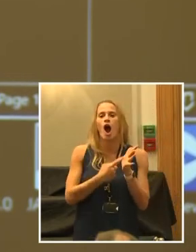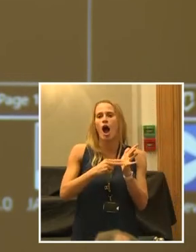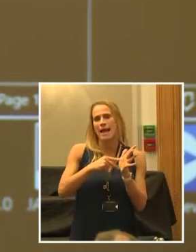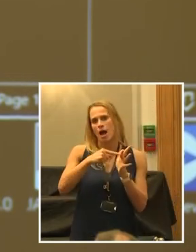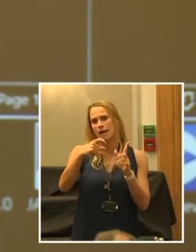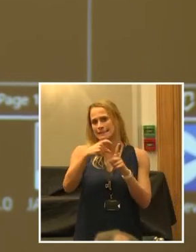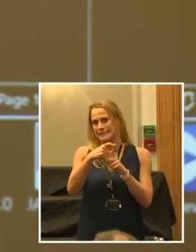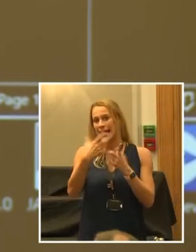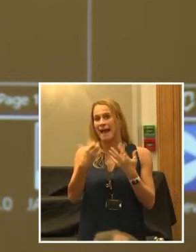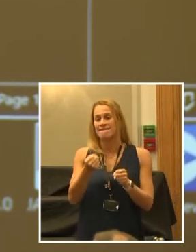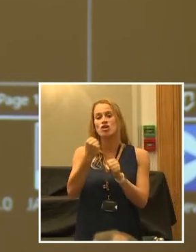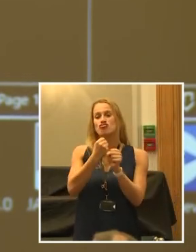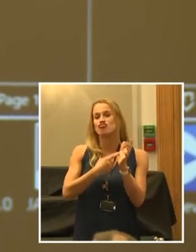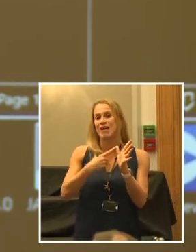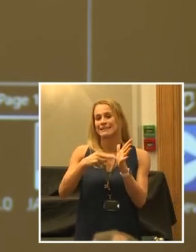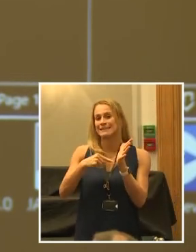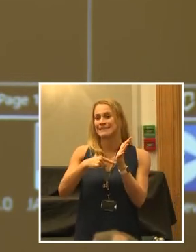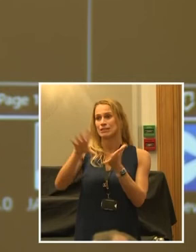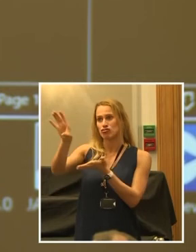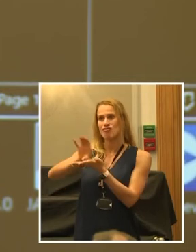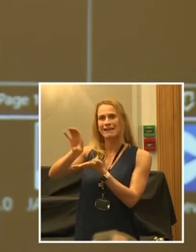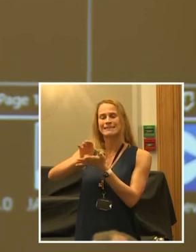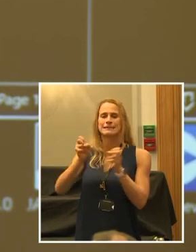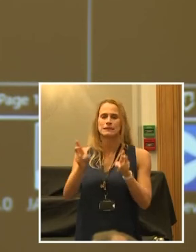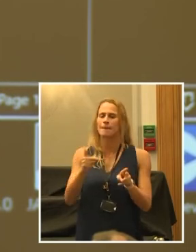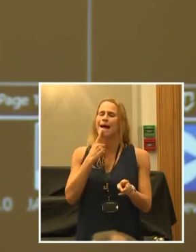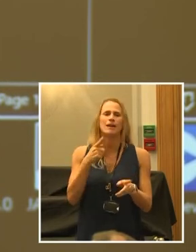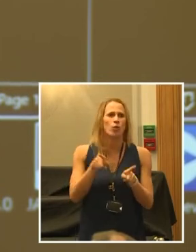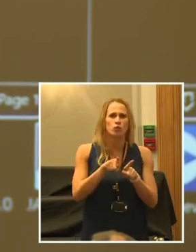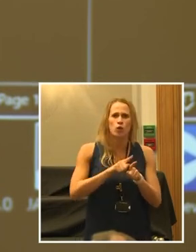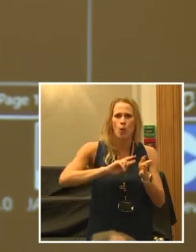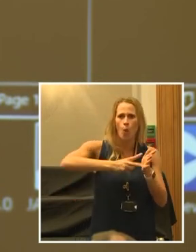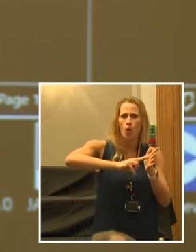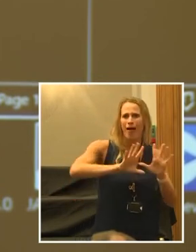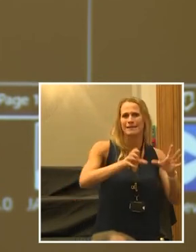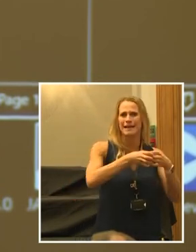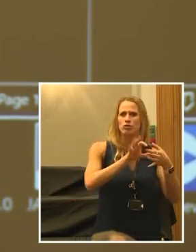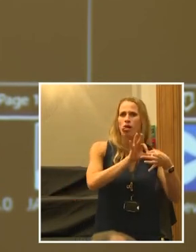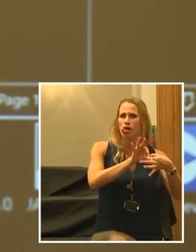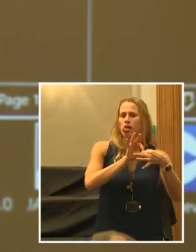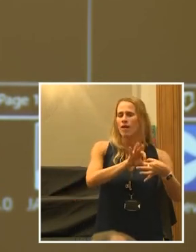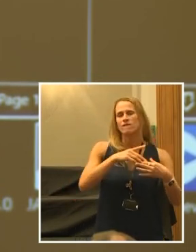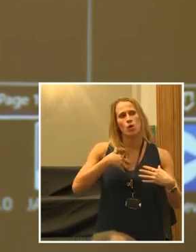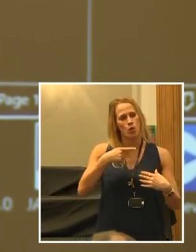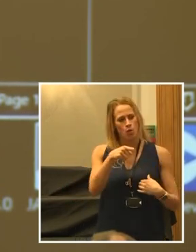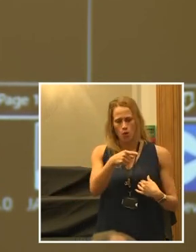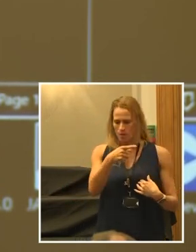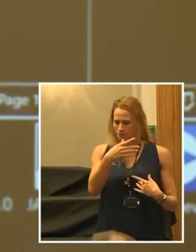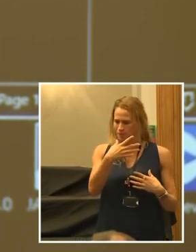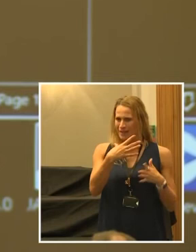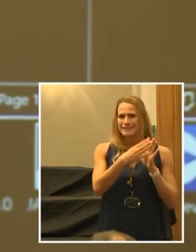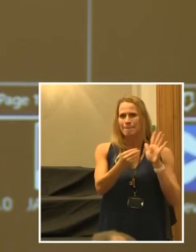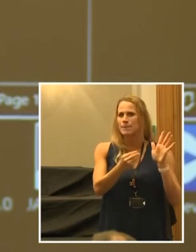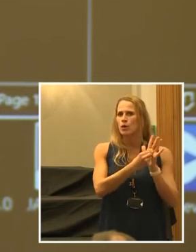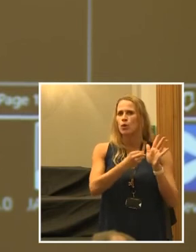online, but we also work with fantastic organizations. An individual I mentioned, for example, Cambridge. If you're interested, do type